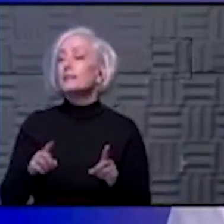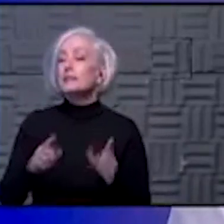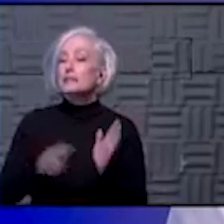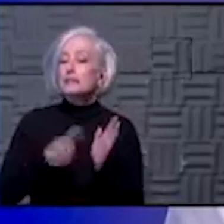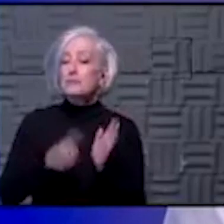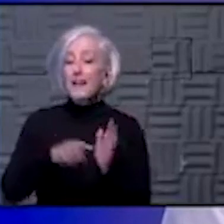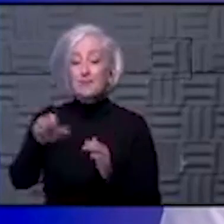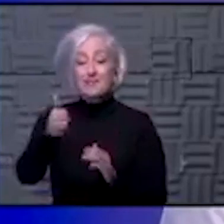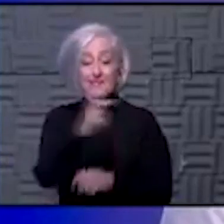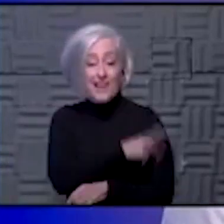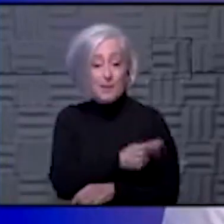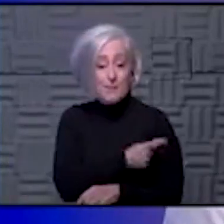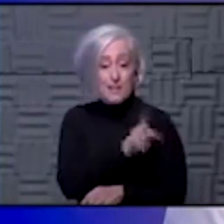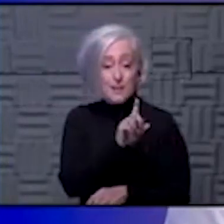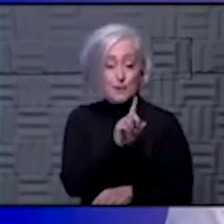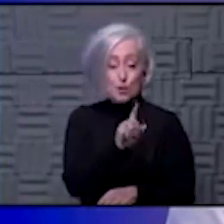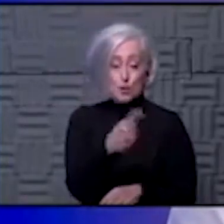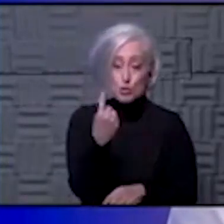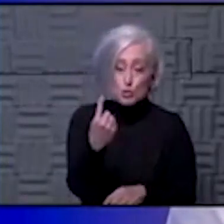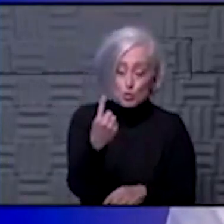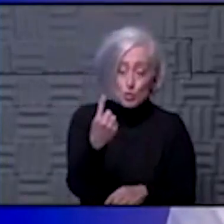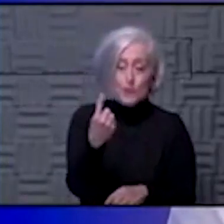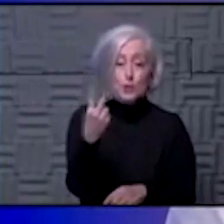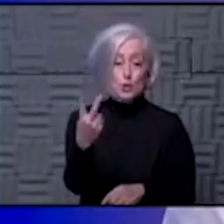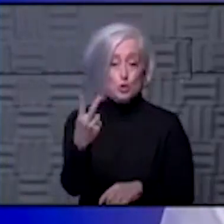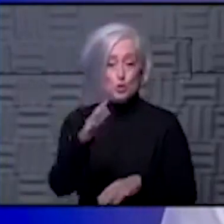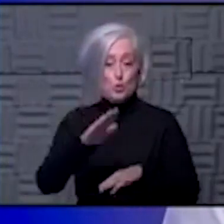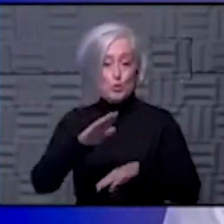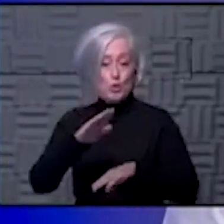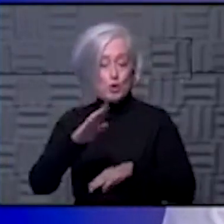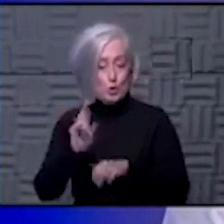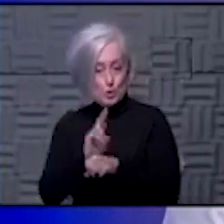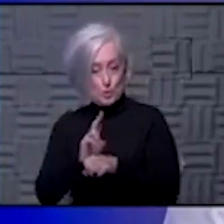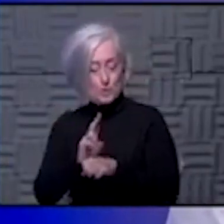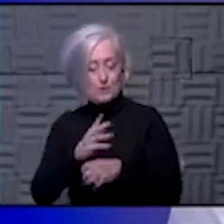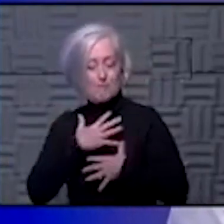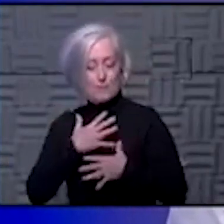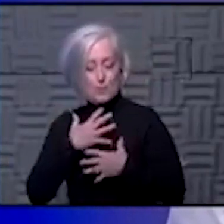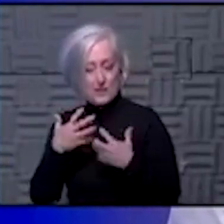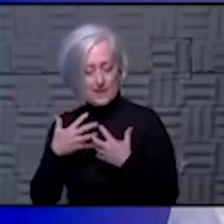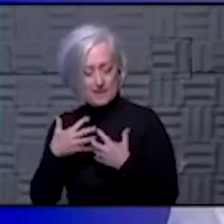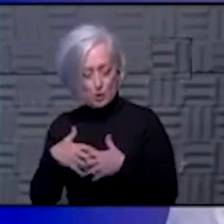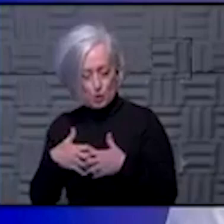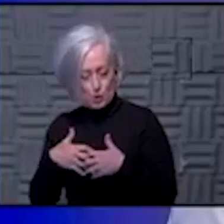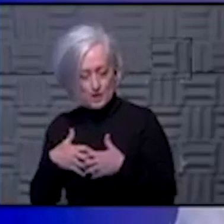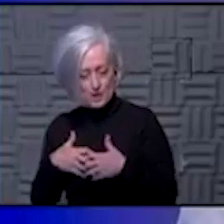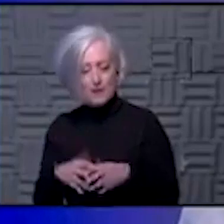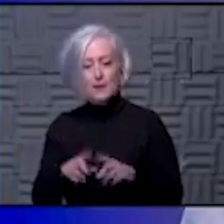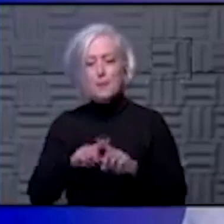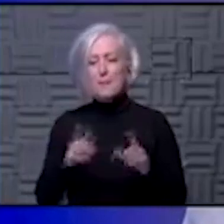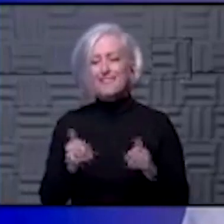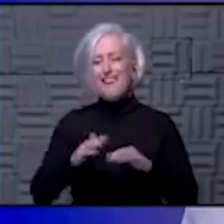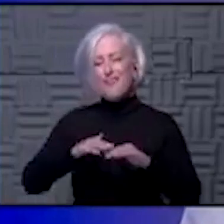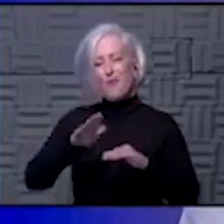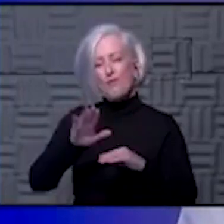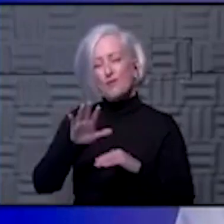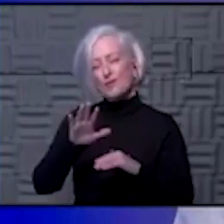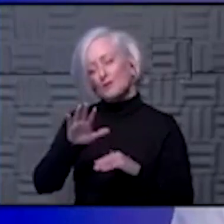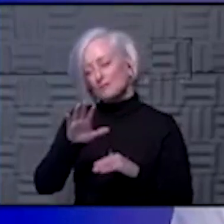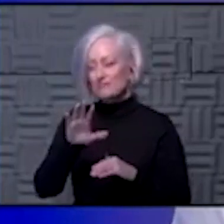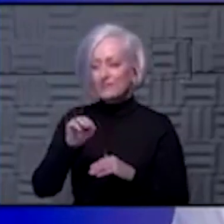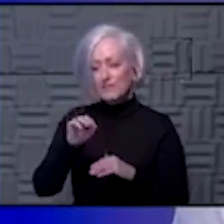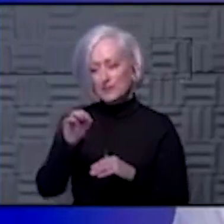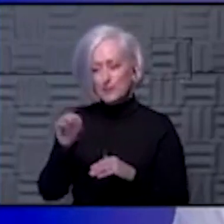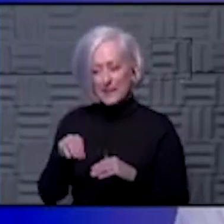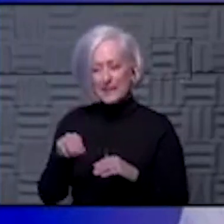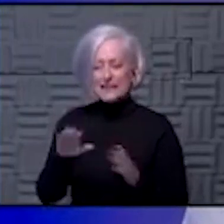10 patients in the ICU with only 2 on the ventilator, so 20%. But right now we're running just over 50% on the ventilator. So it varies and